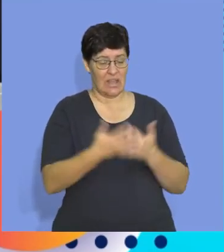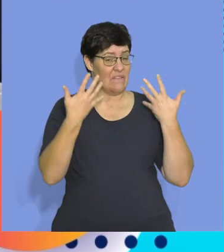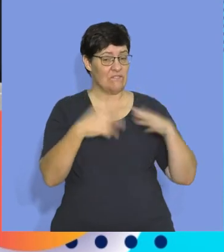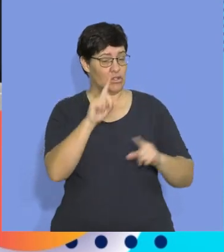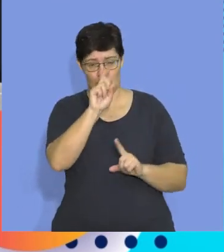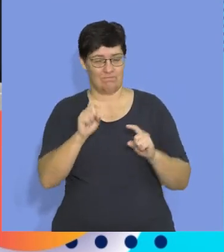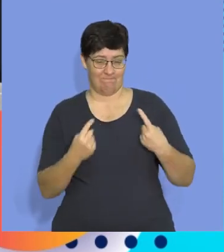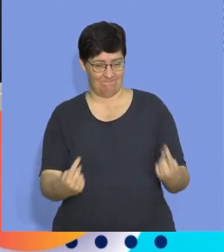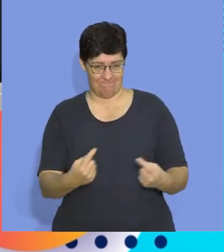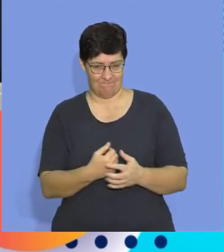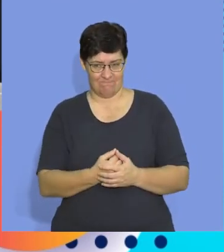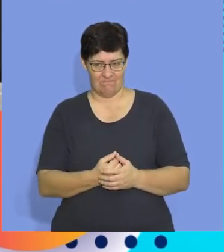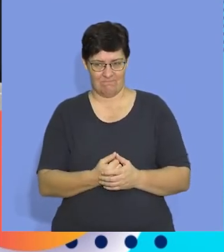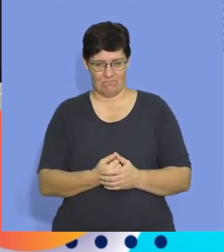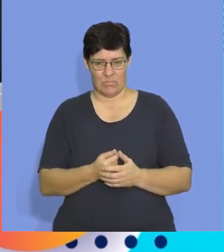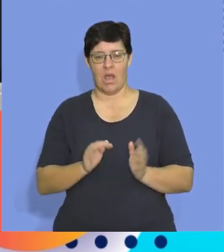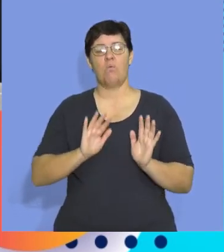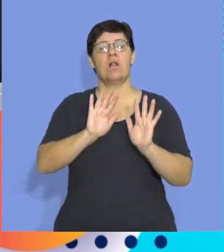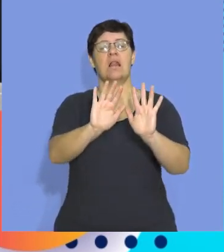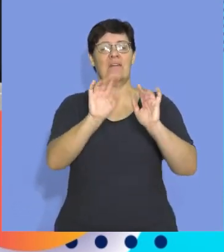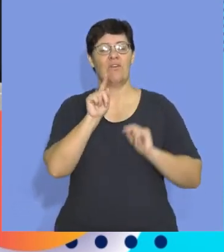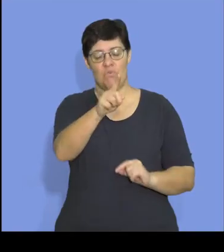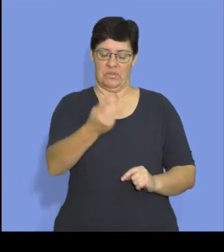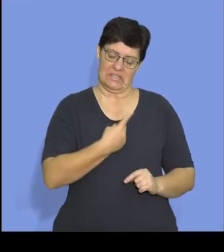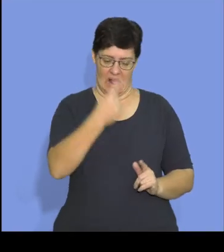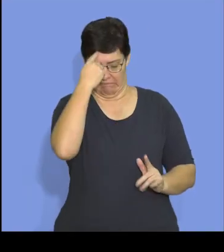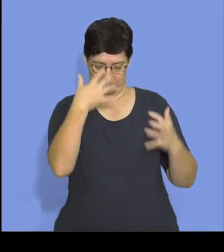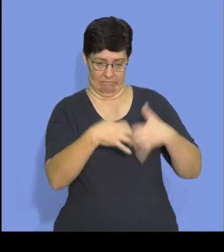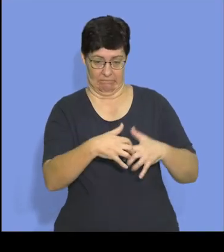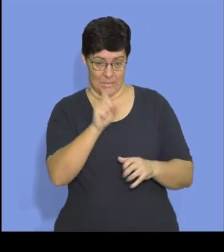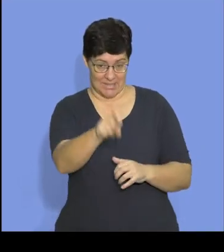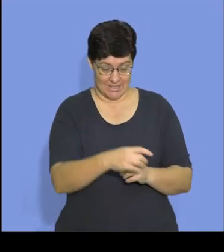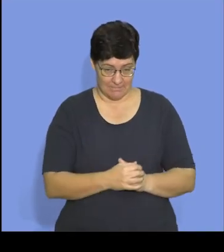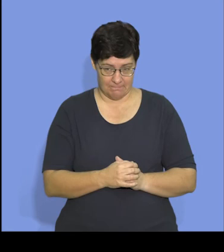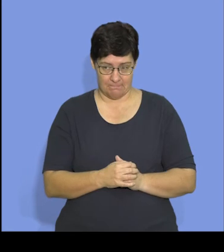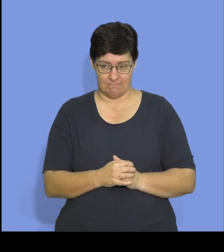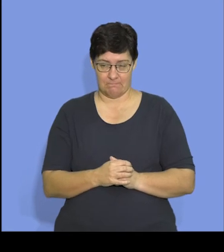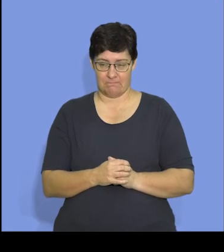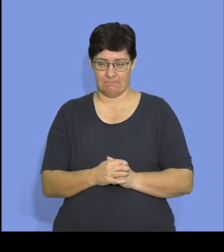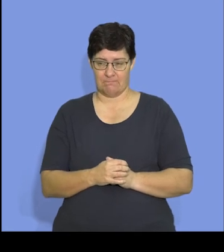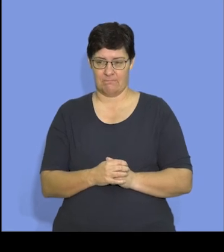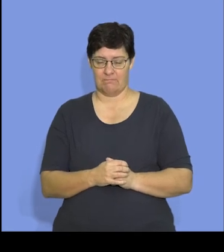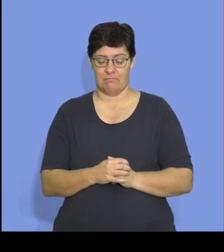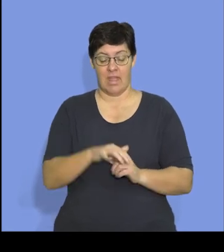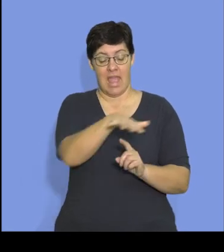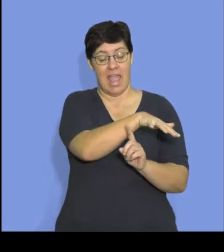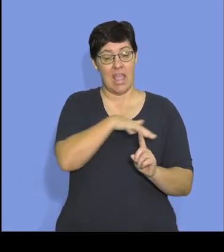question, I'm going to leave it for you to sort, is that the area